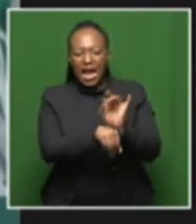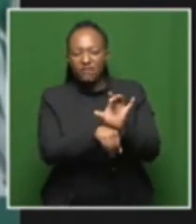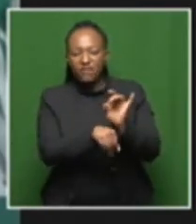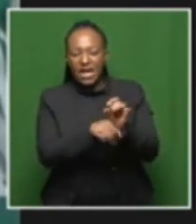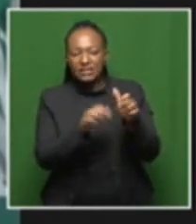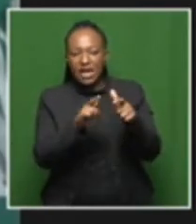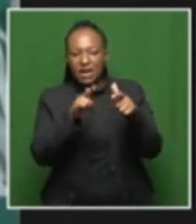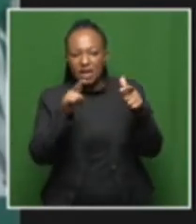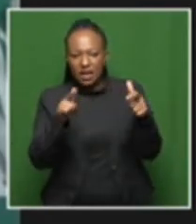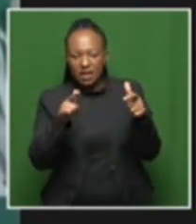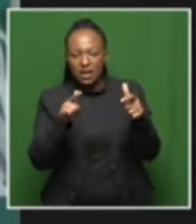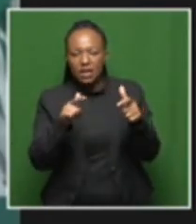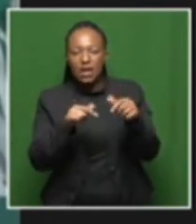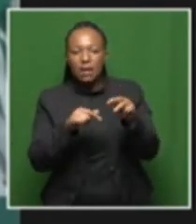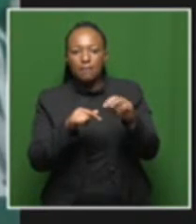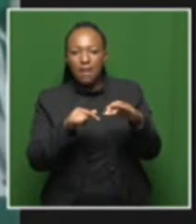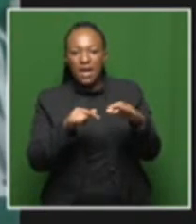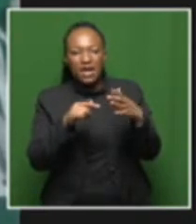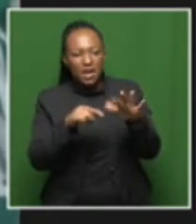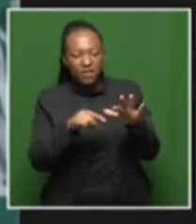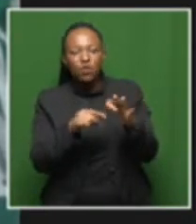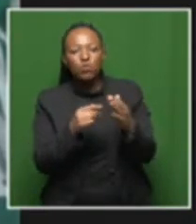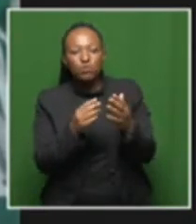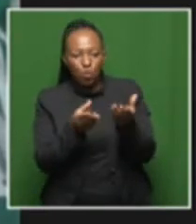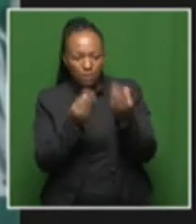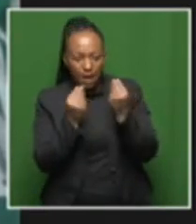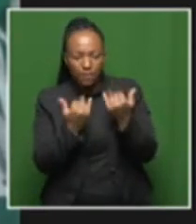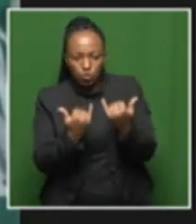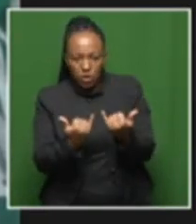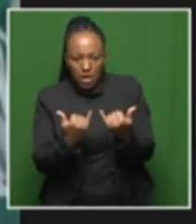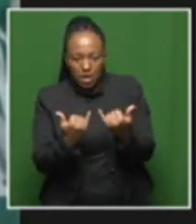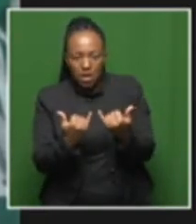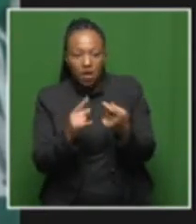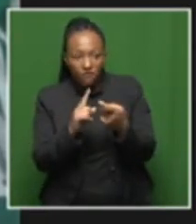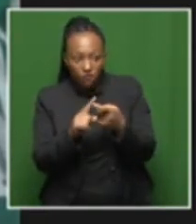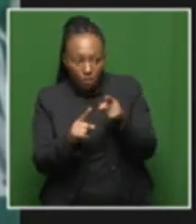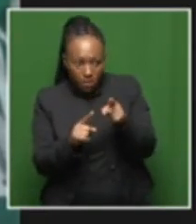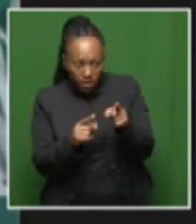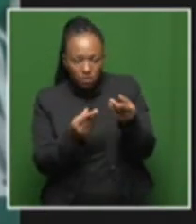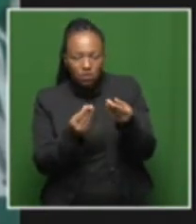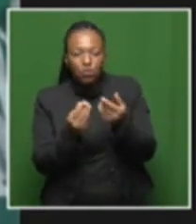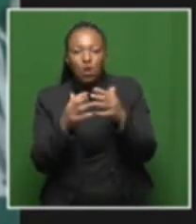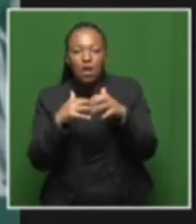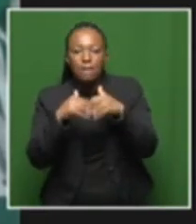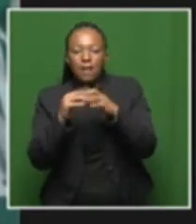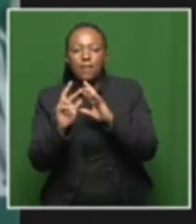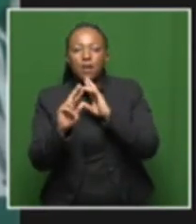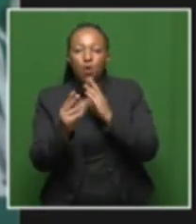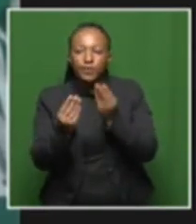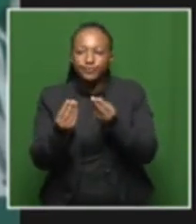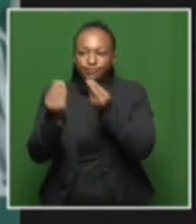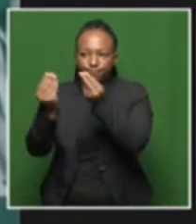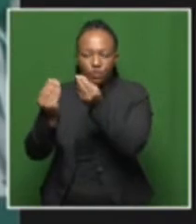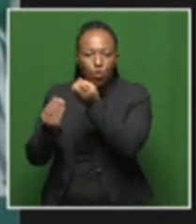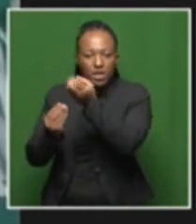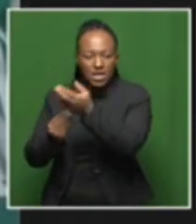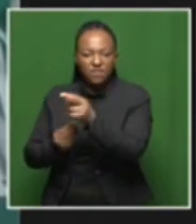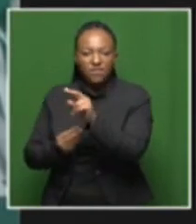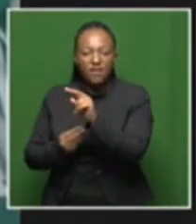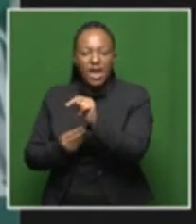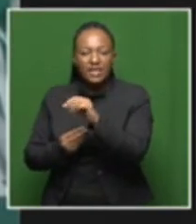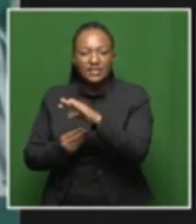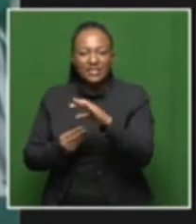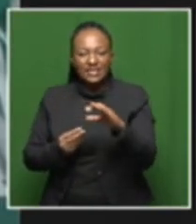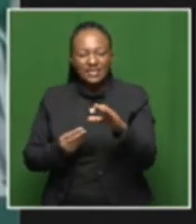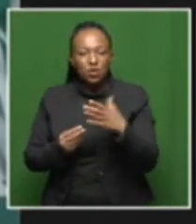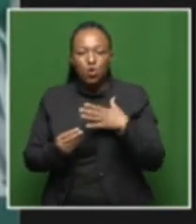that I should be able to receive it today. Out of that, we'll compile a report that we send to NCCC. So that's the process. We don't want to